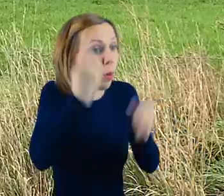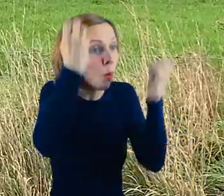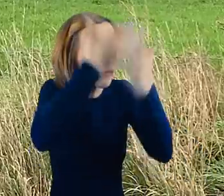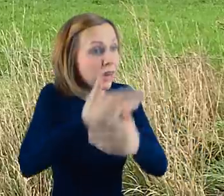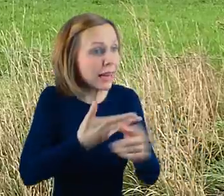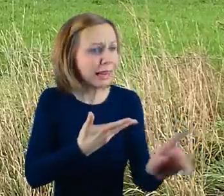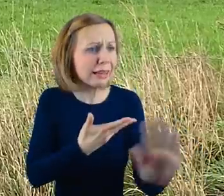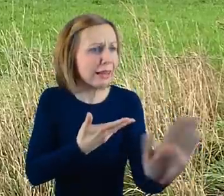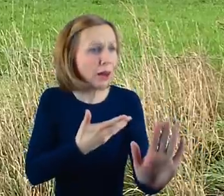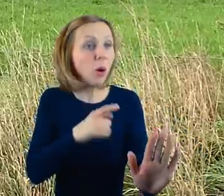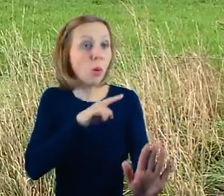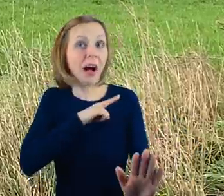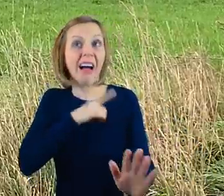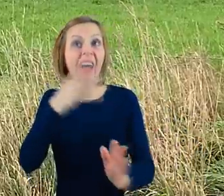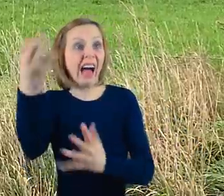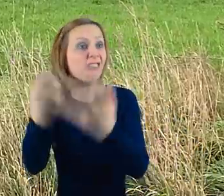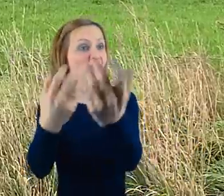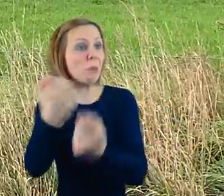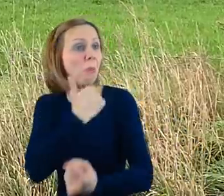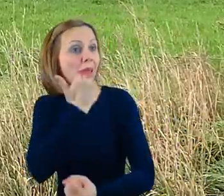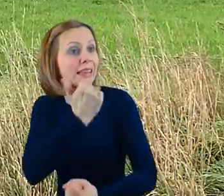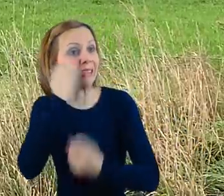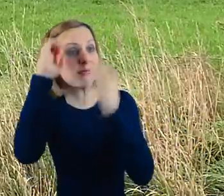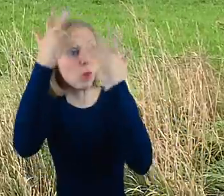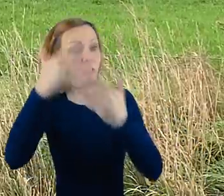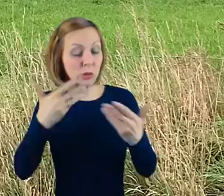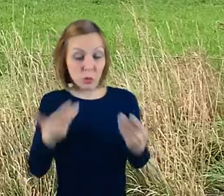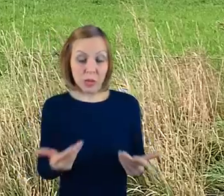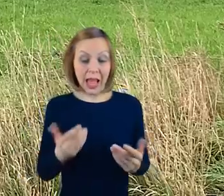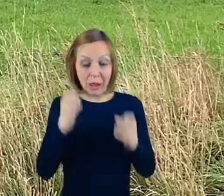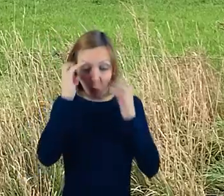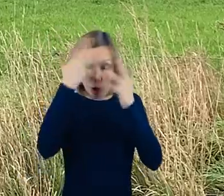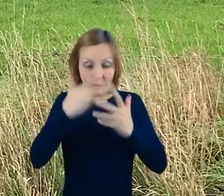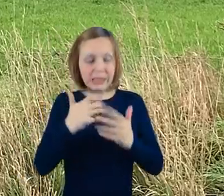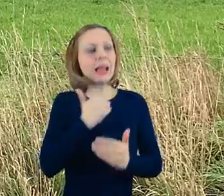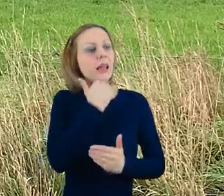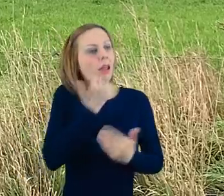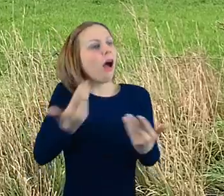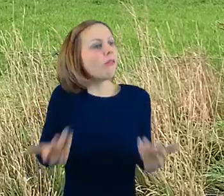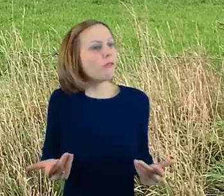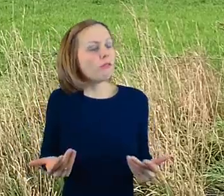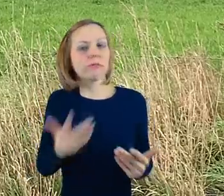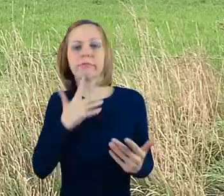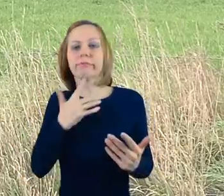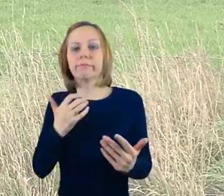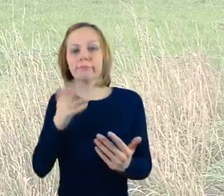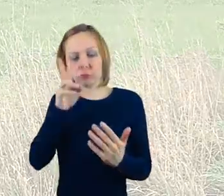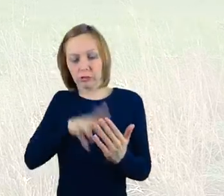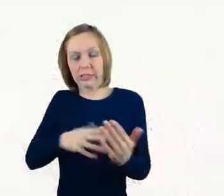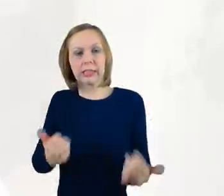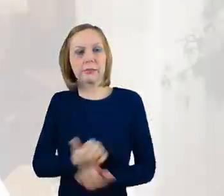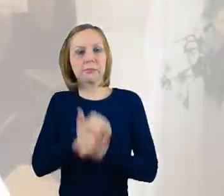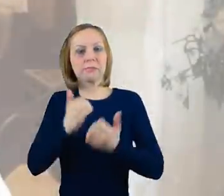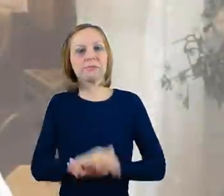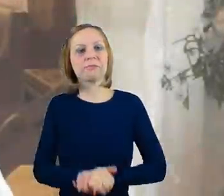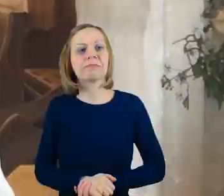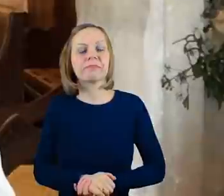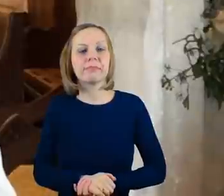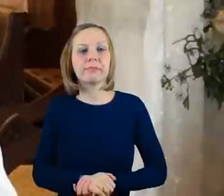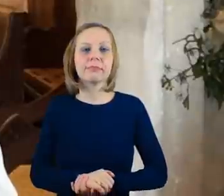bring worries of its own. Today's trouble is enough for today. Here ends the reading.